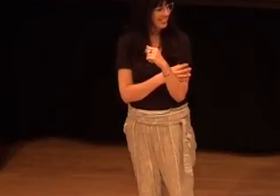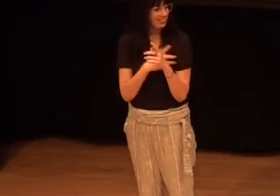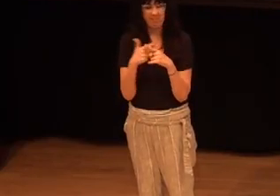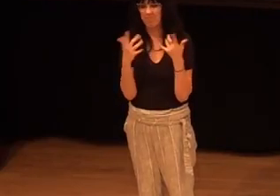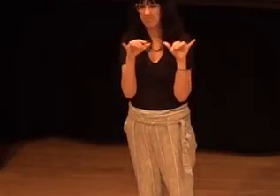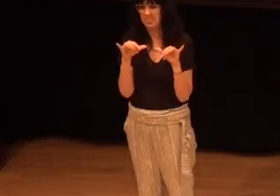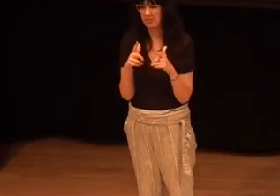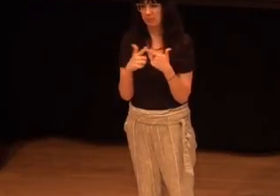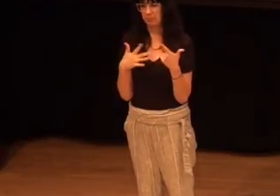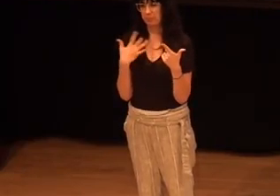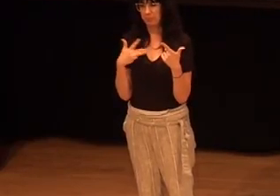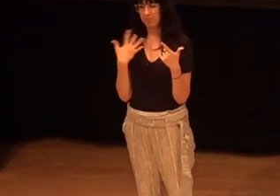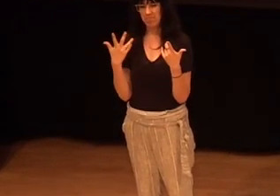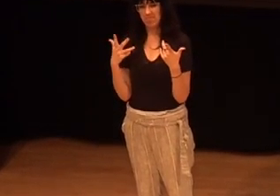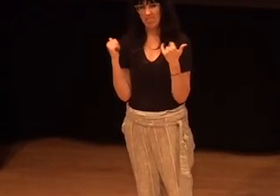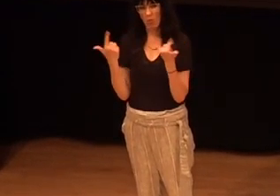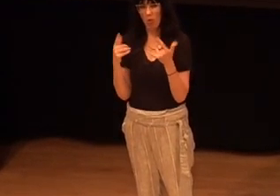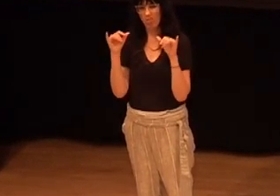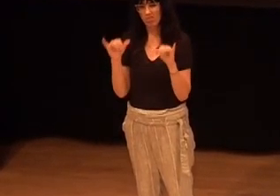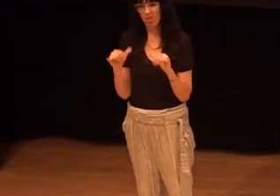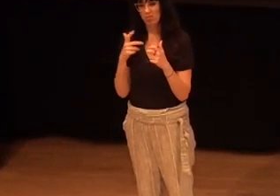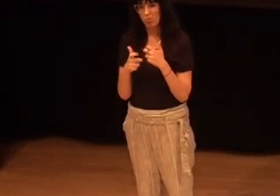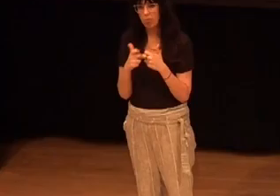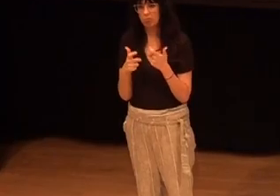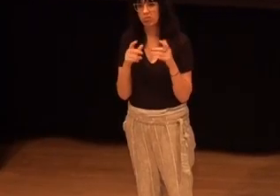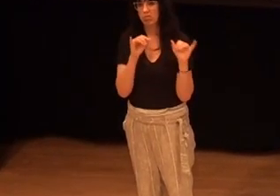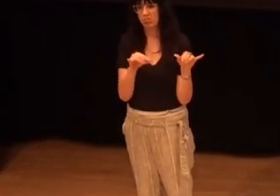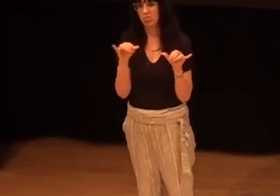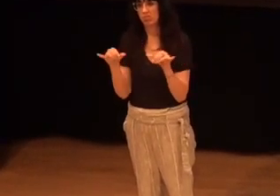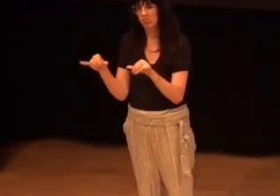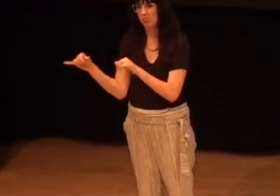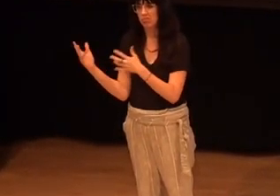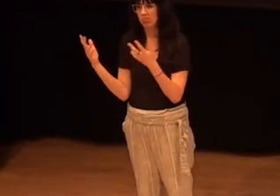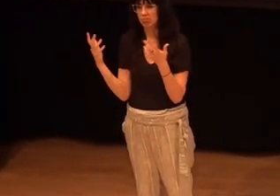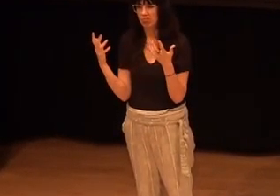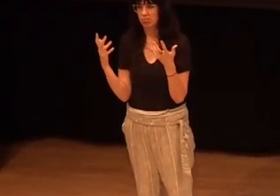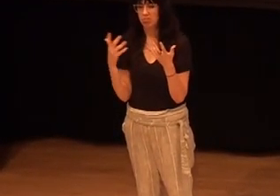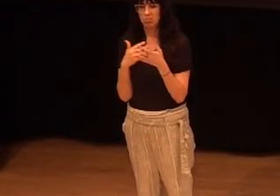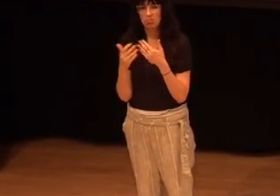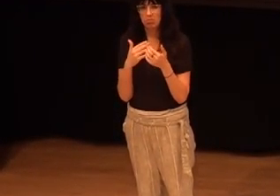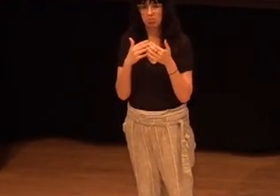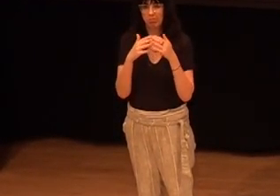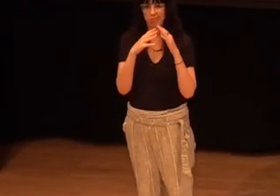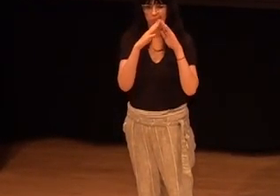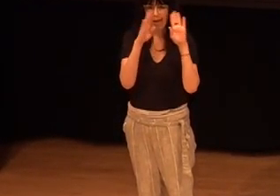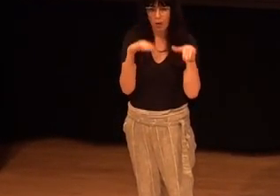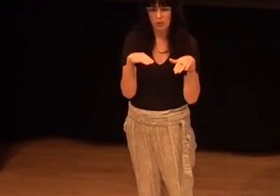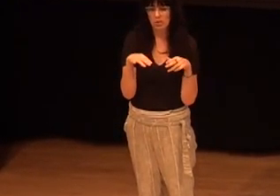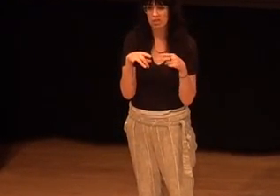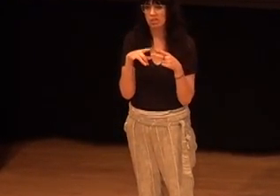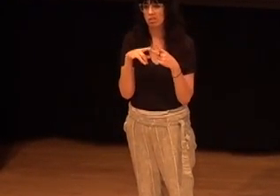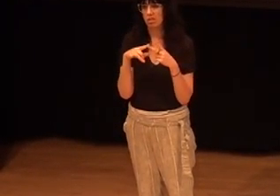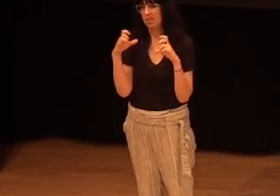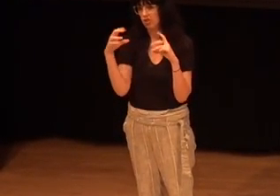Well, I just thought, well, we all have the same problems. You know, whether it's housing, whether